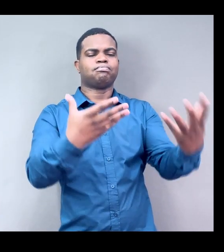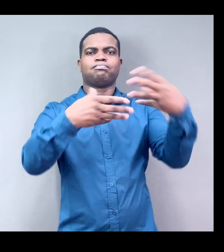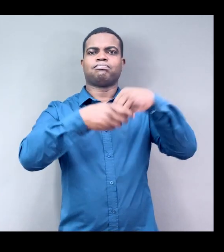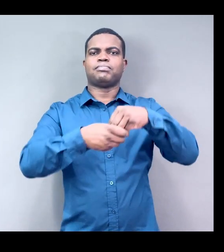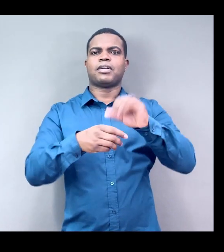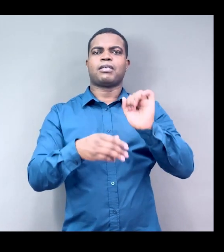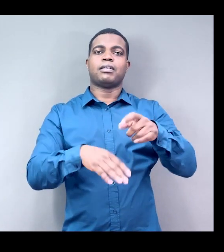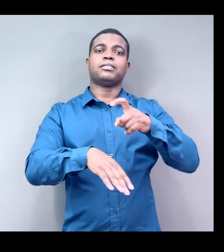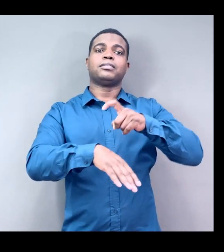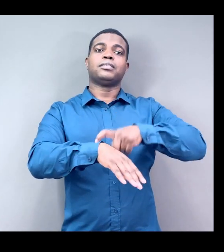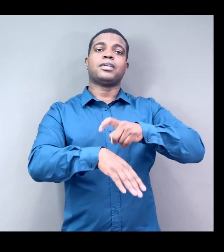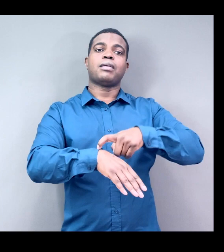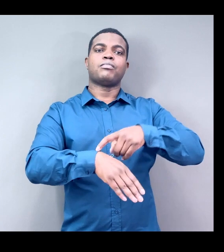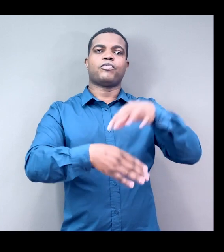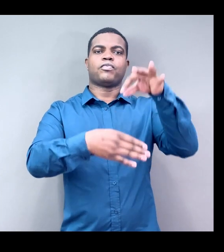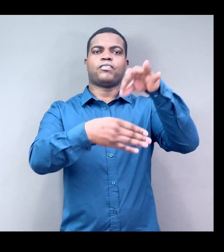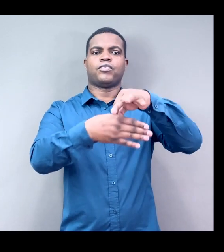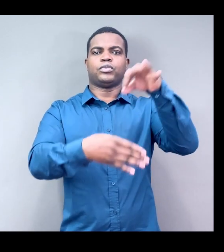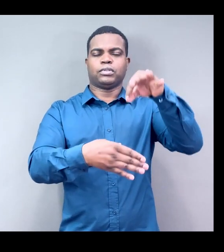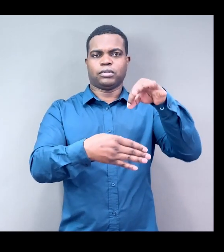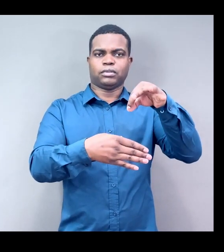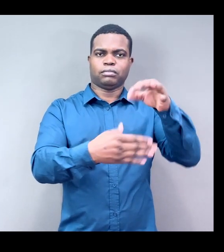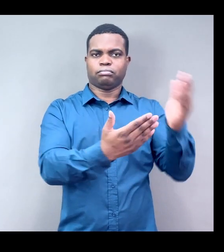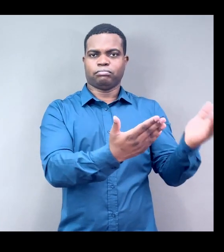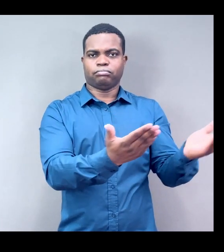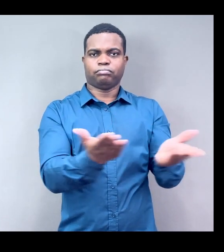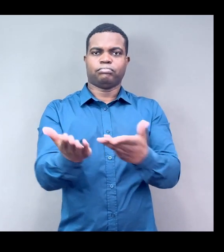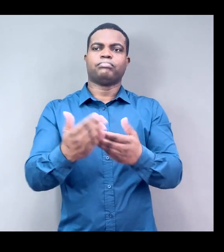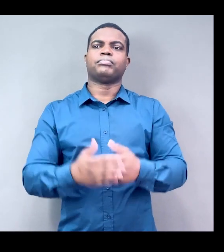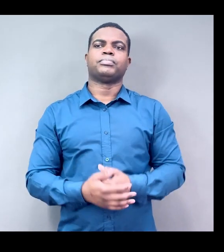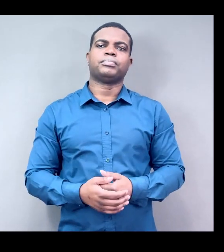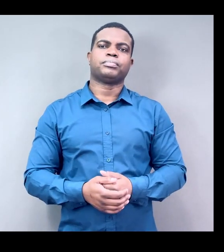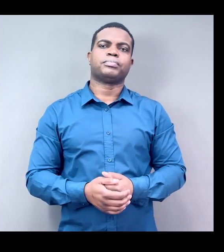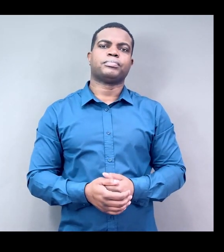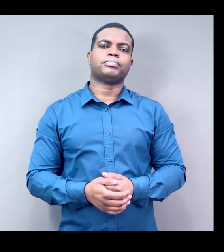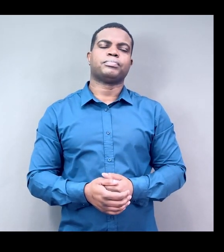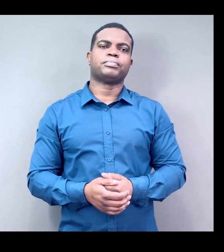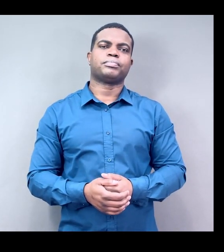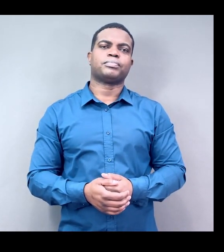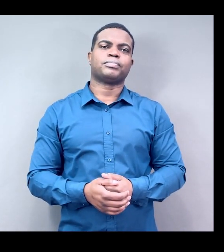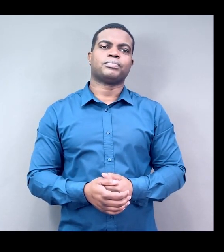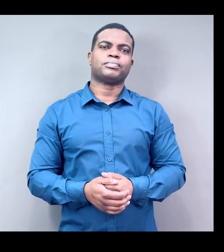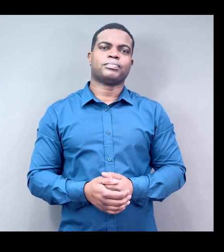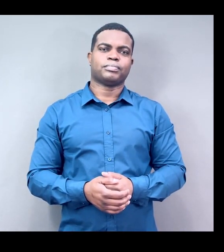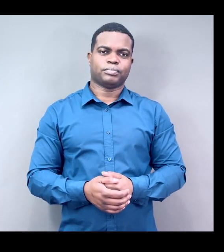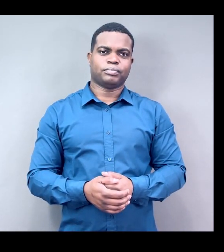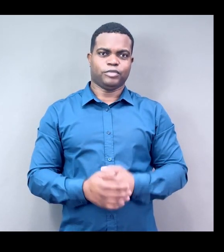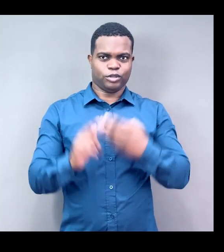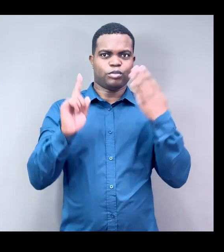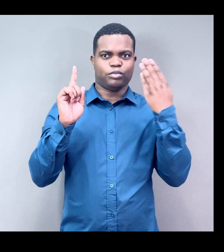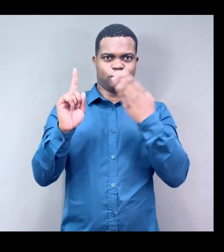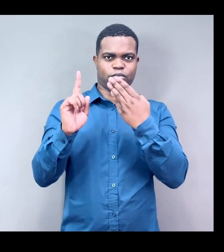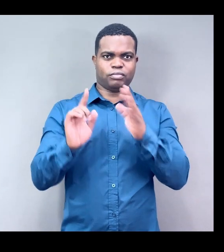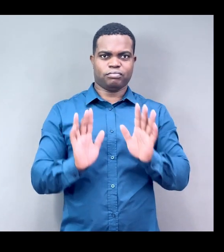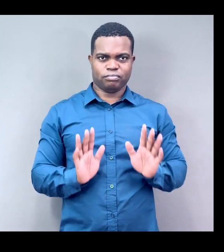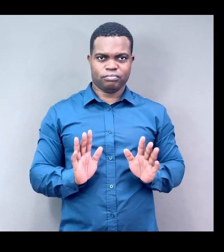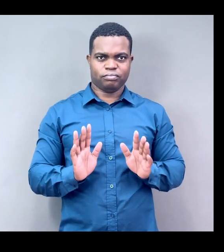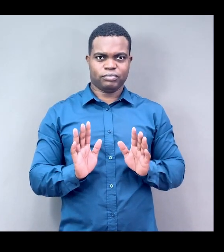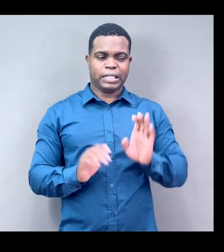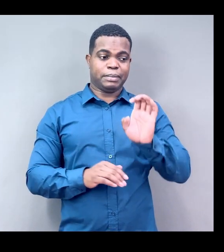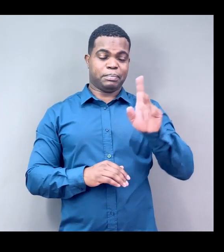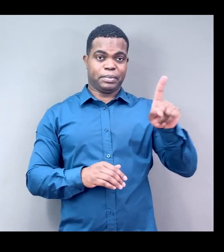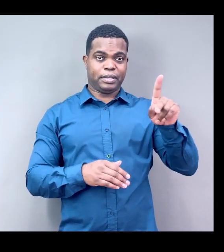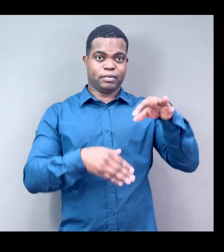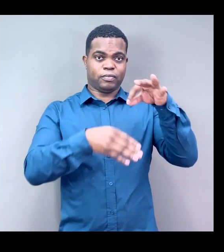to encourage marginalized and racialized communities to vote during the European